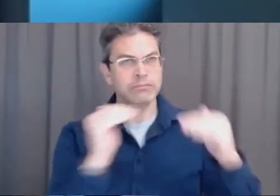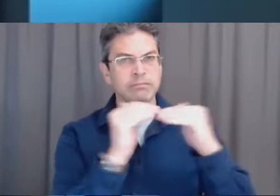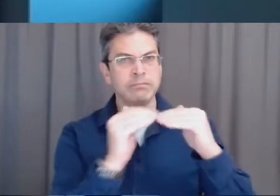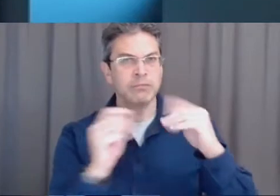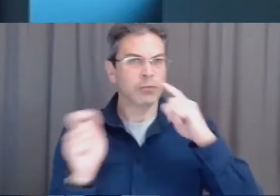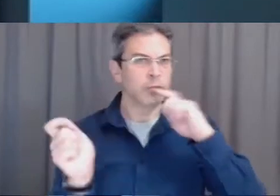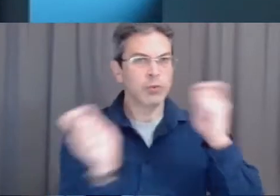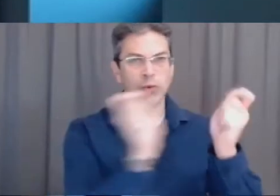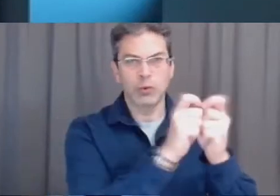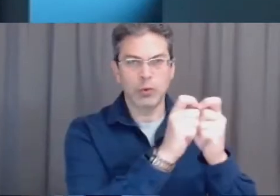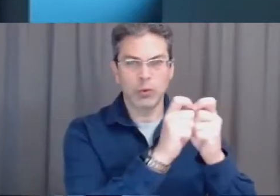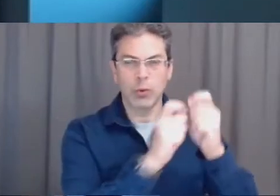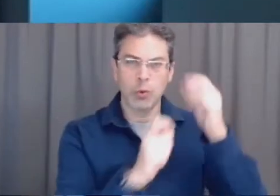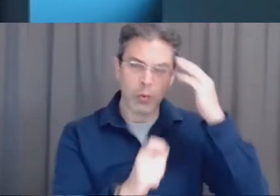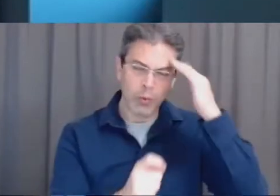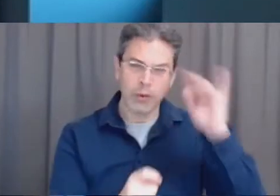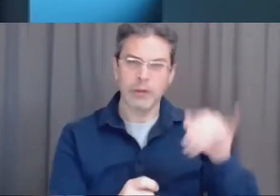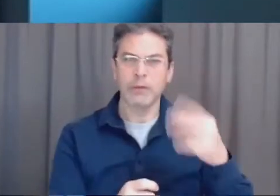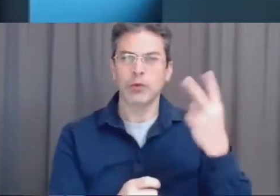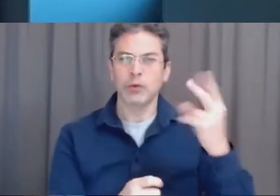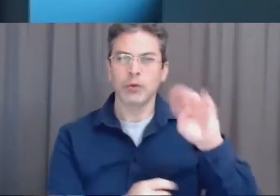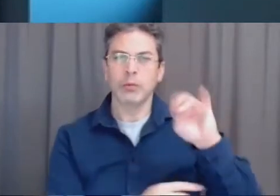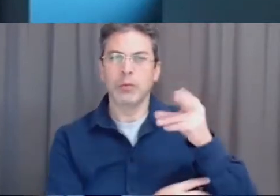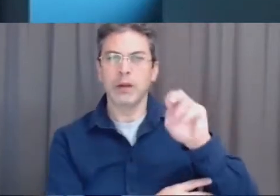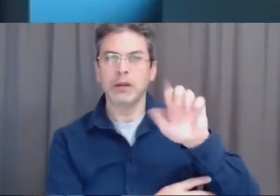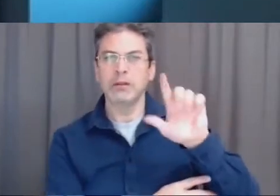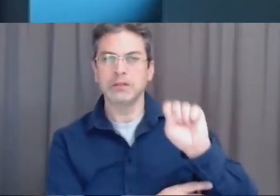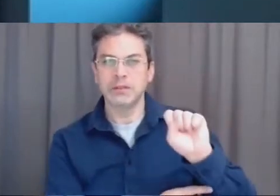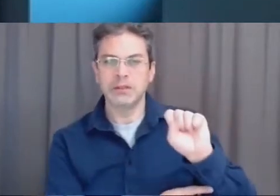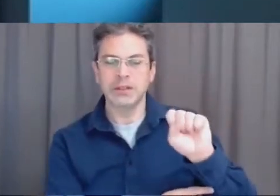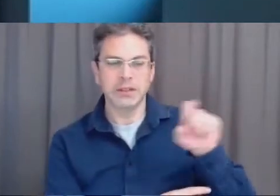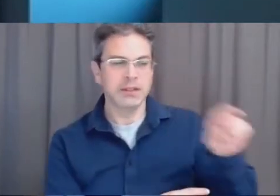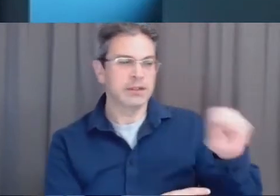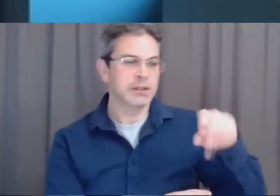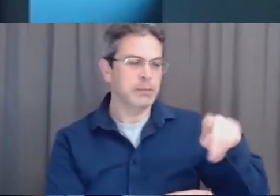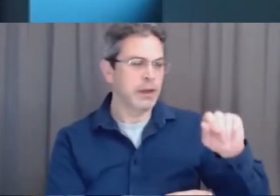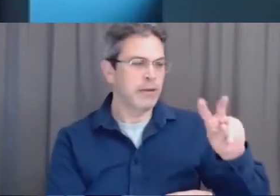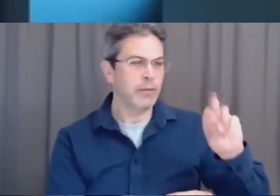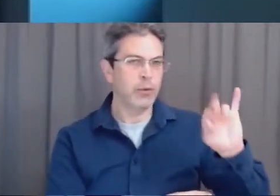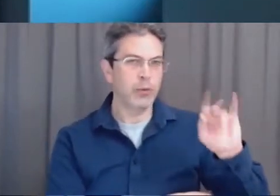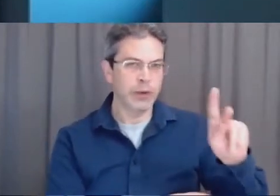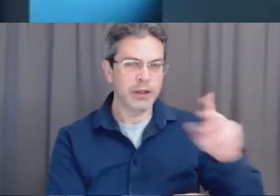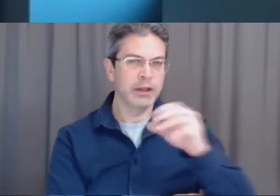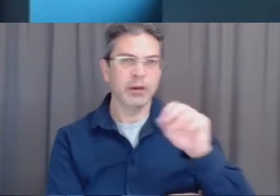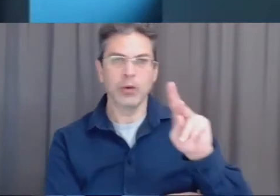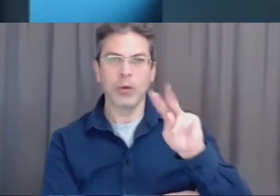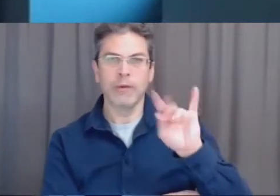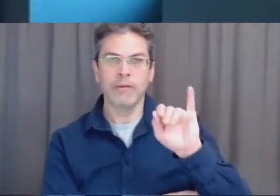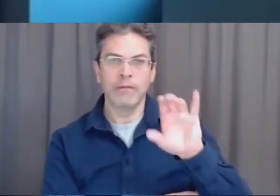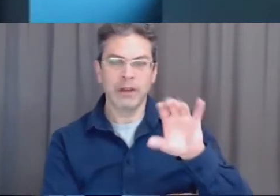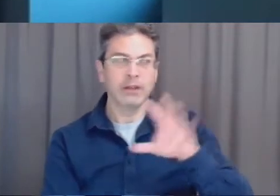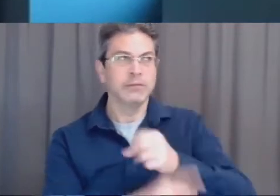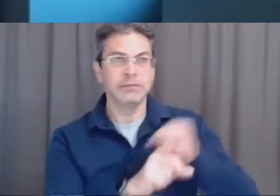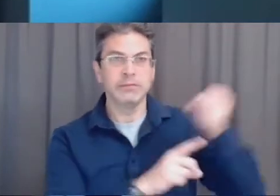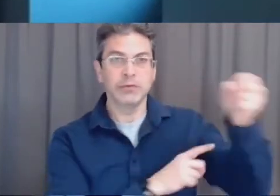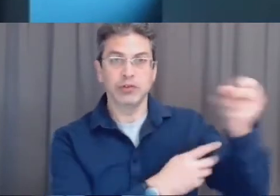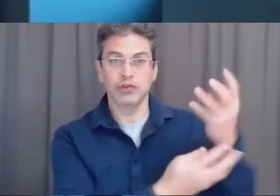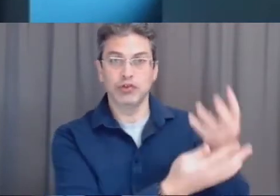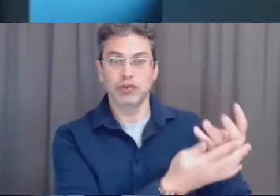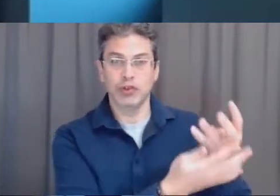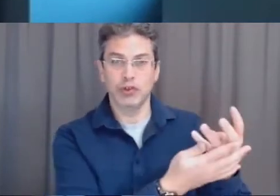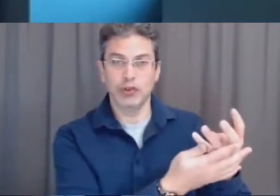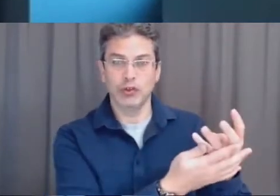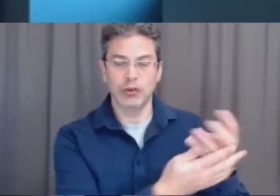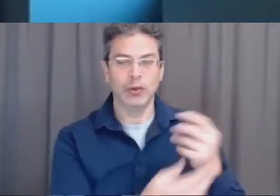the detention of Michael Spavor, Michael Kovrig, and I have certainly shared their frustration, we are not a great power that